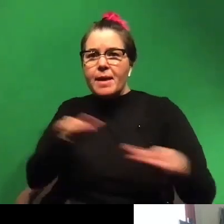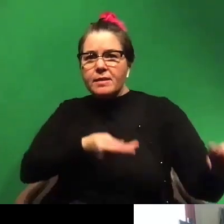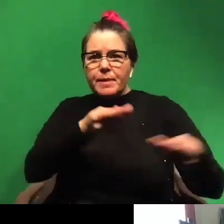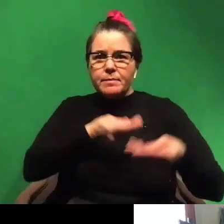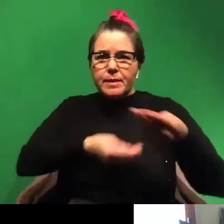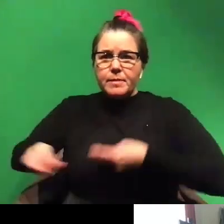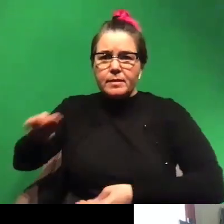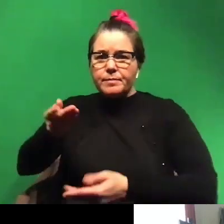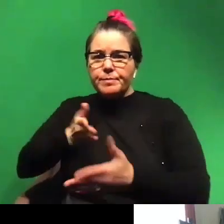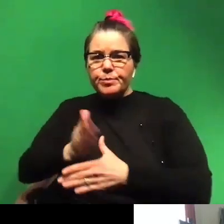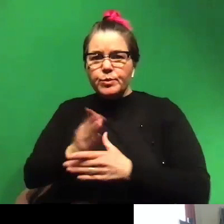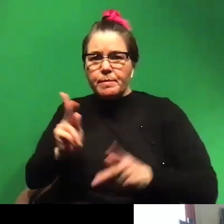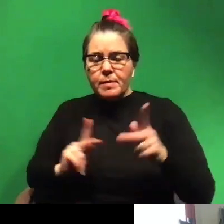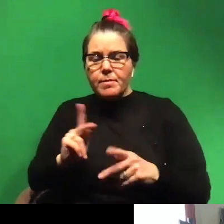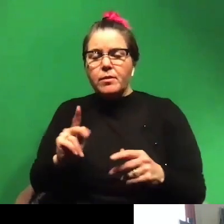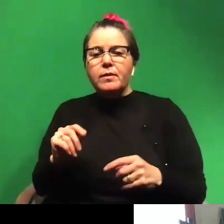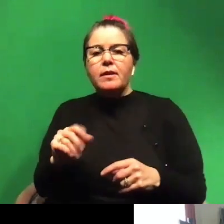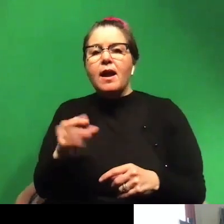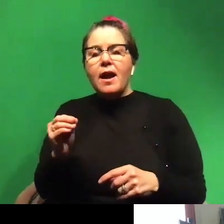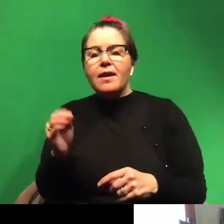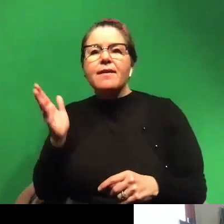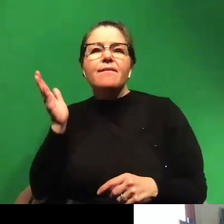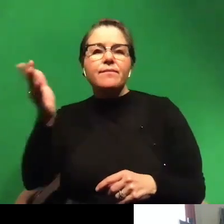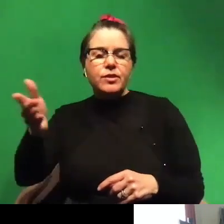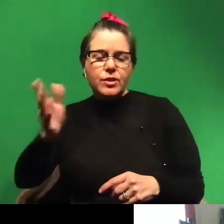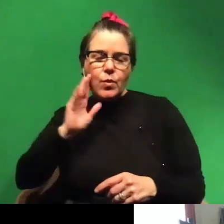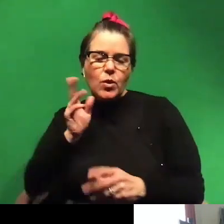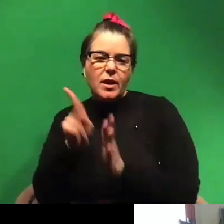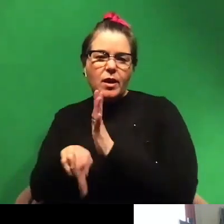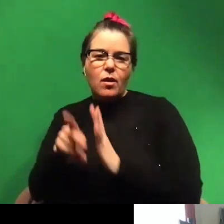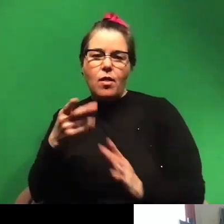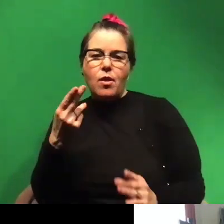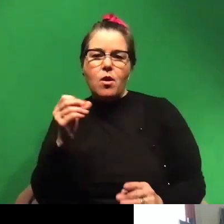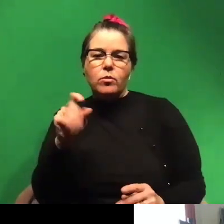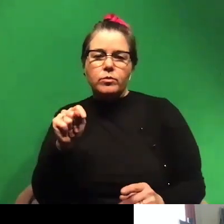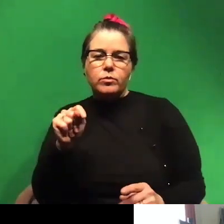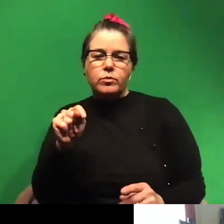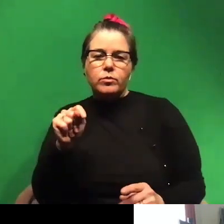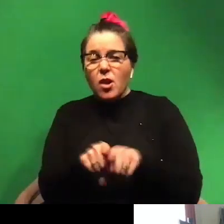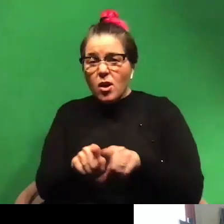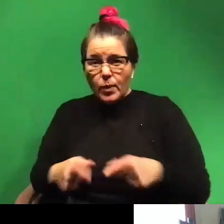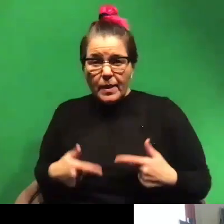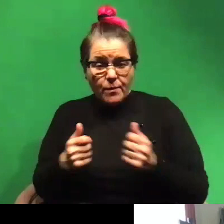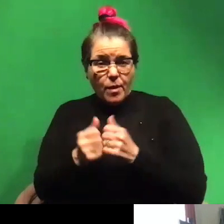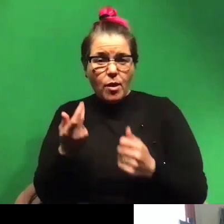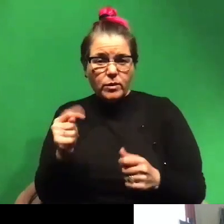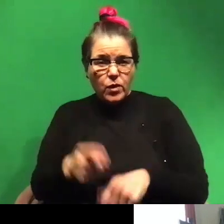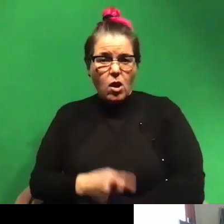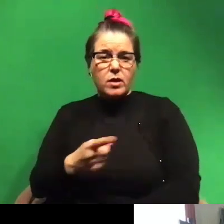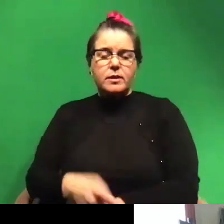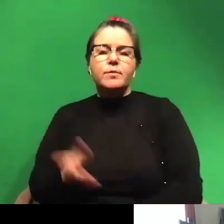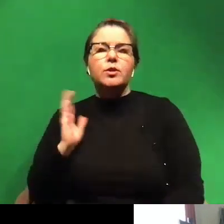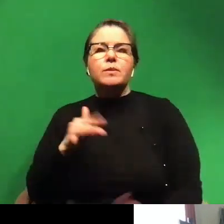another, but then, and eventually might kill the host, but they can also live with that host for a long time. So I used to study